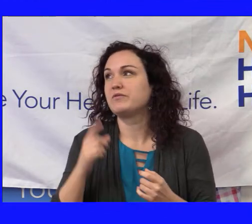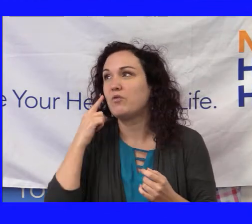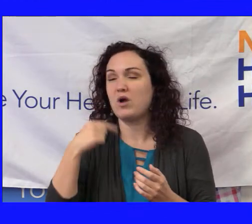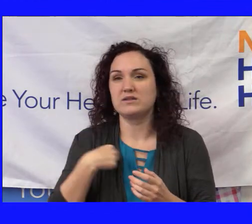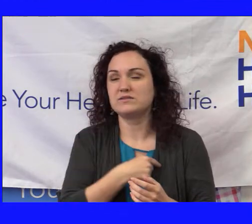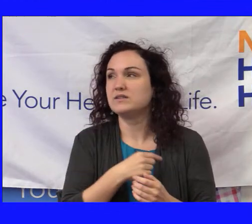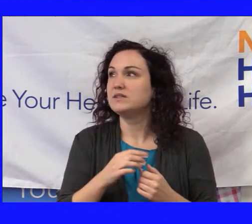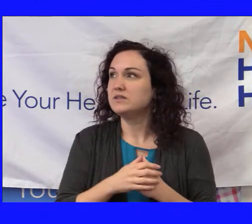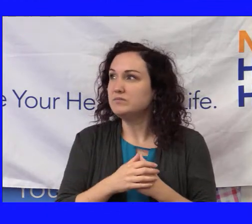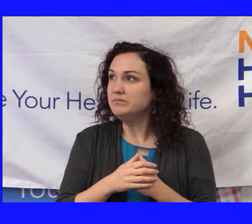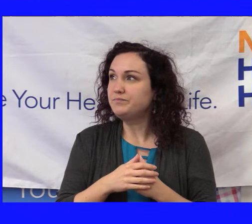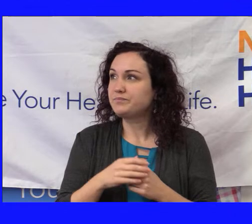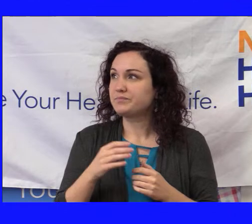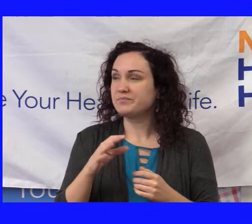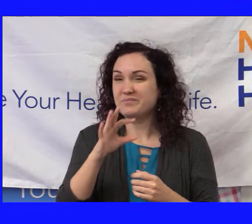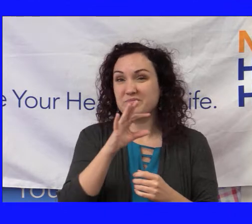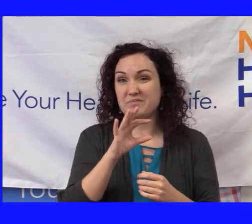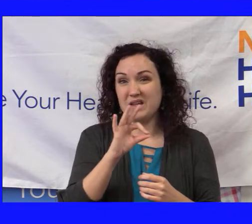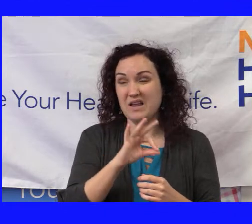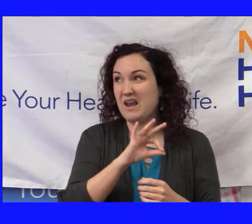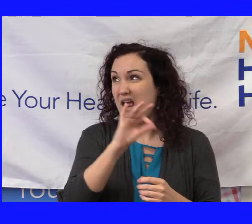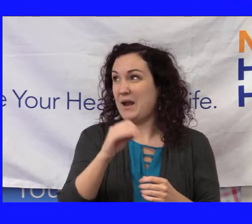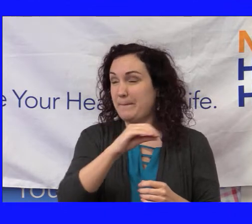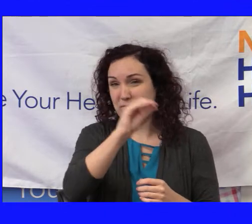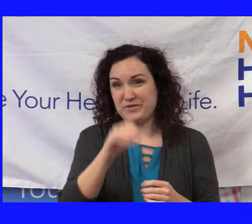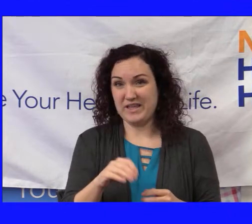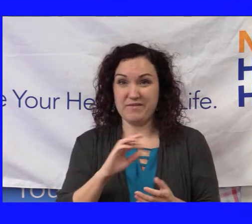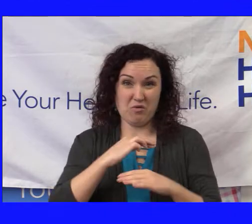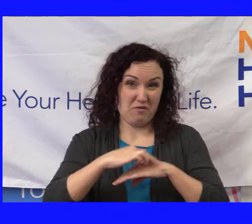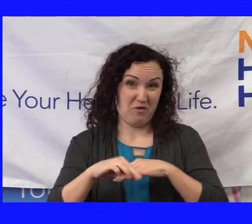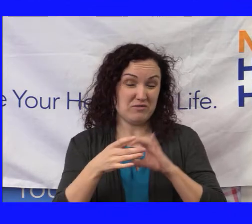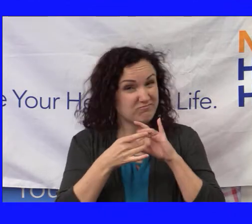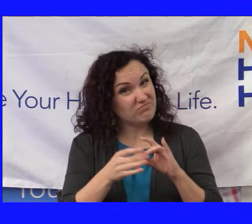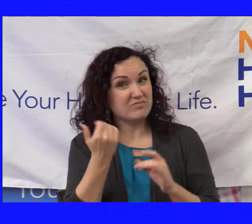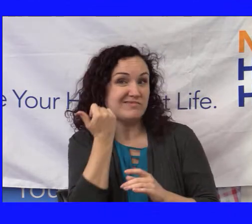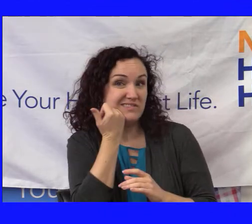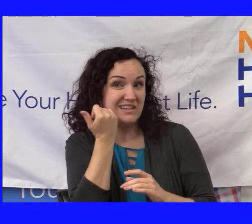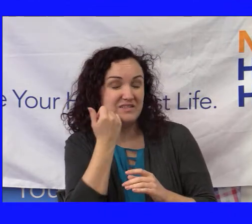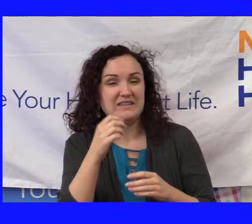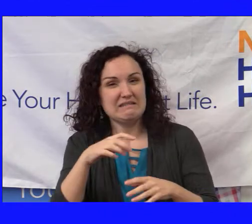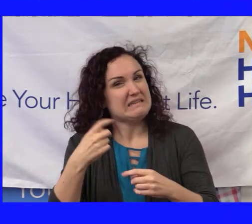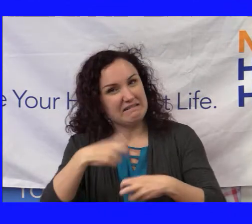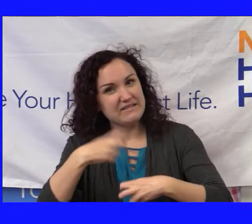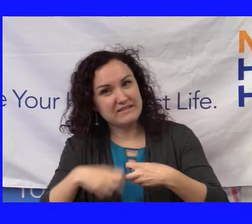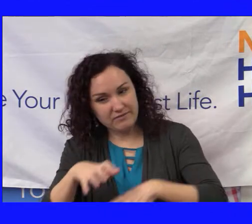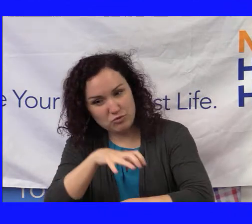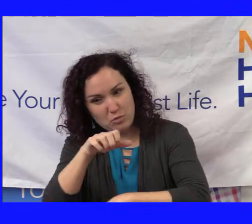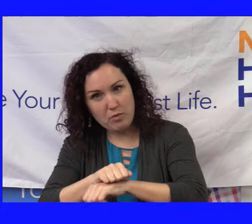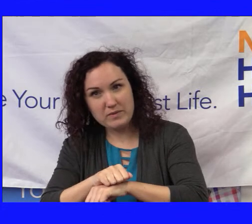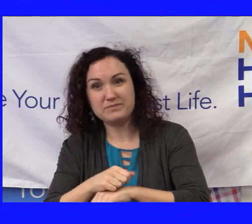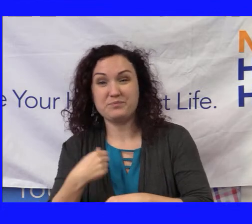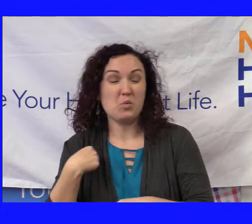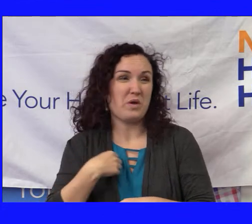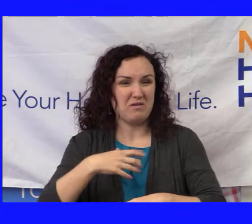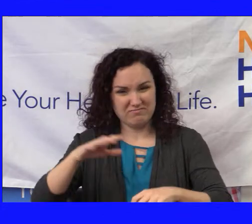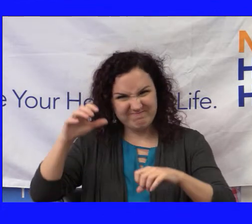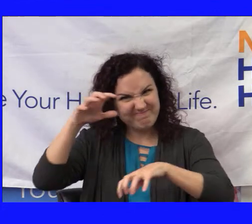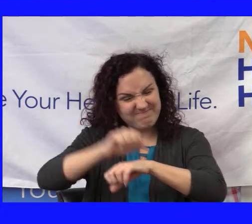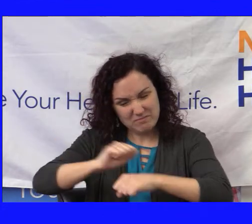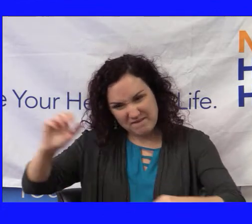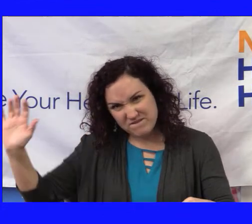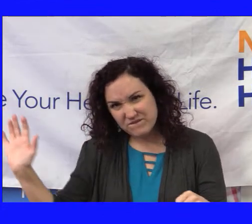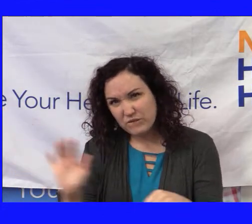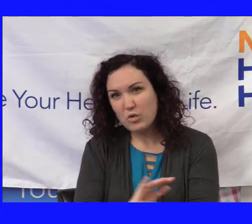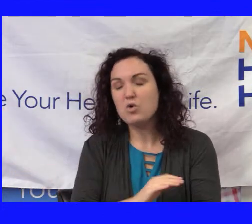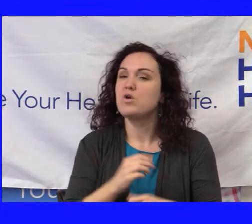their referrals are dental, and the biggest hurdle is being able to get an appointment. We are booked. We are trying